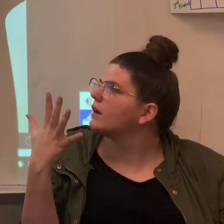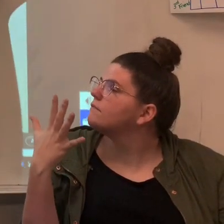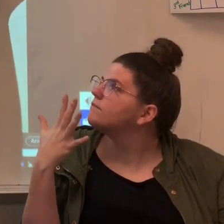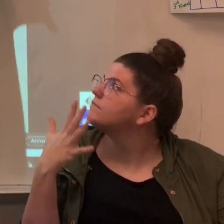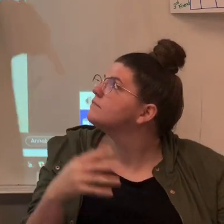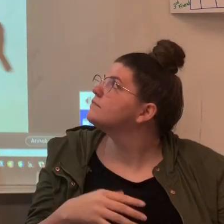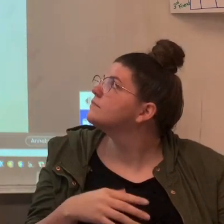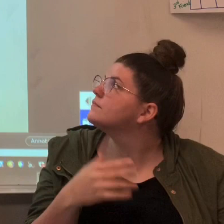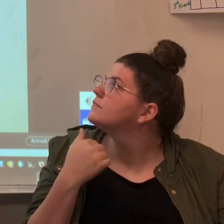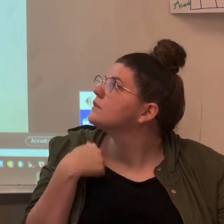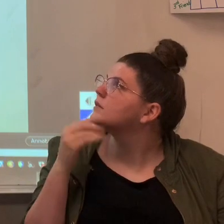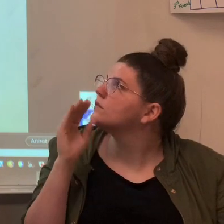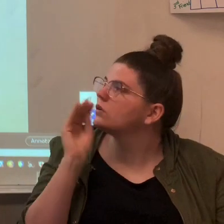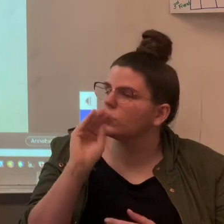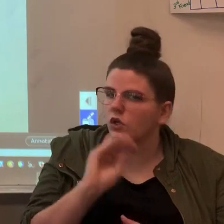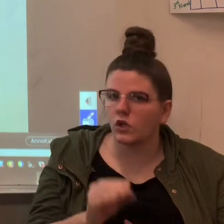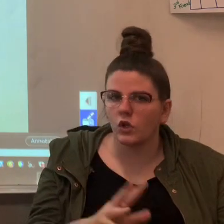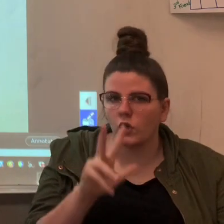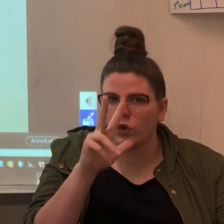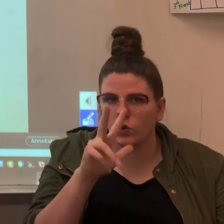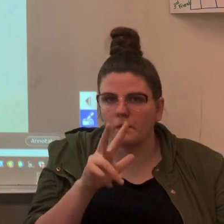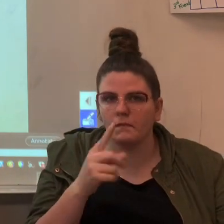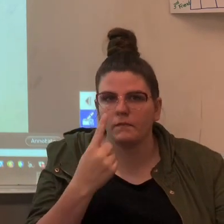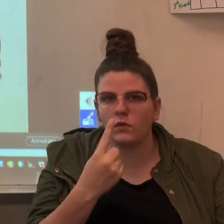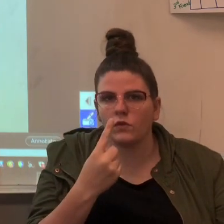I'm shading in 3 of those. 1,